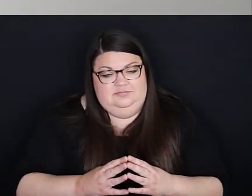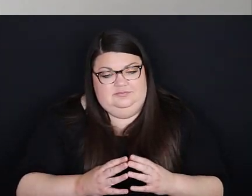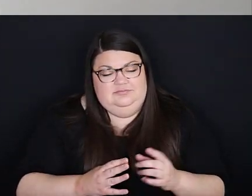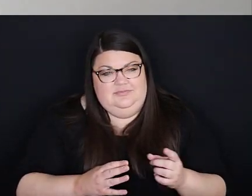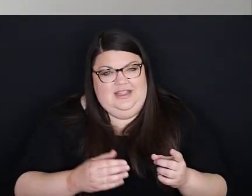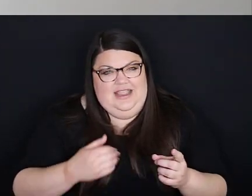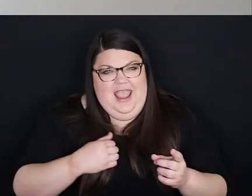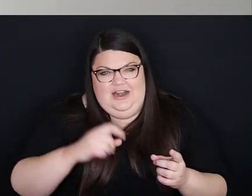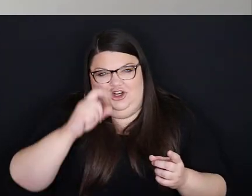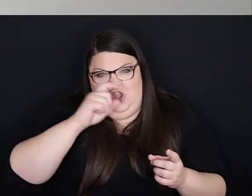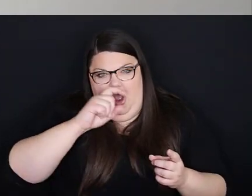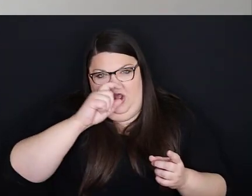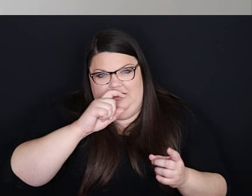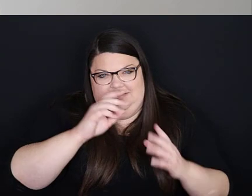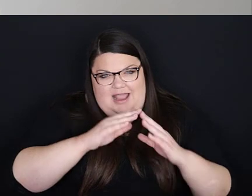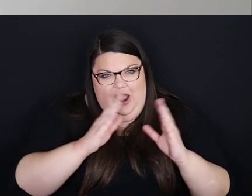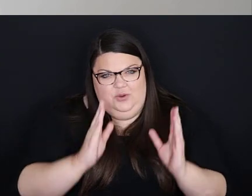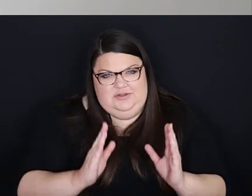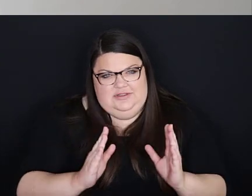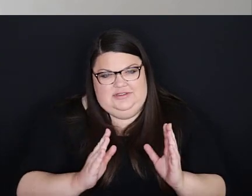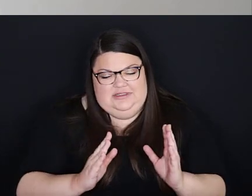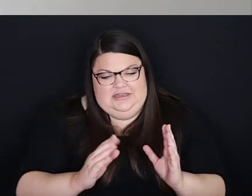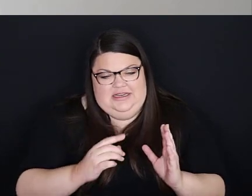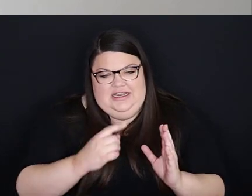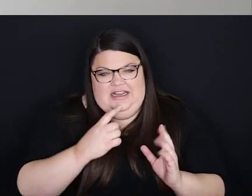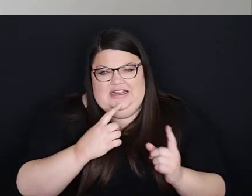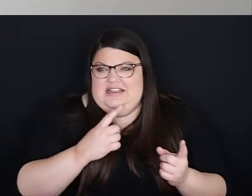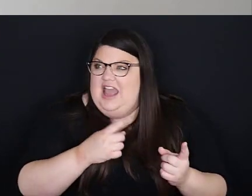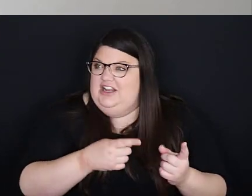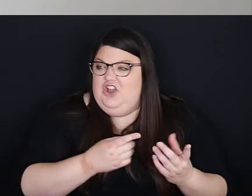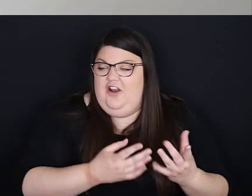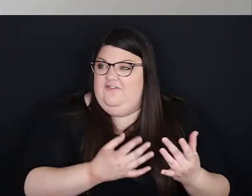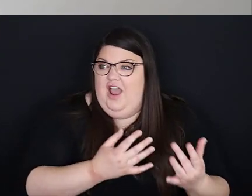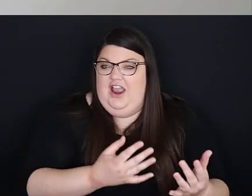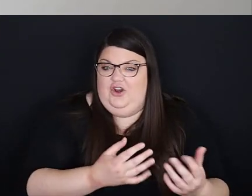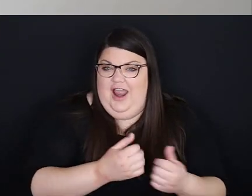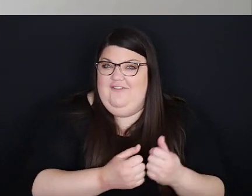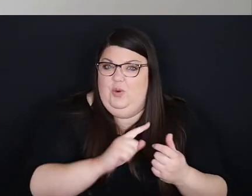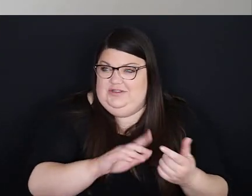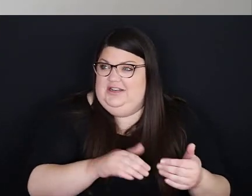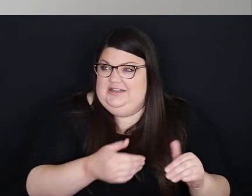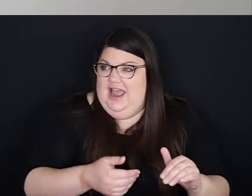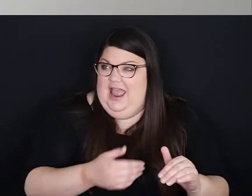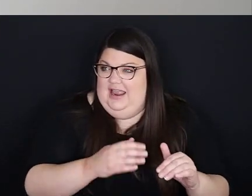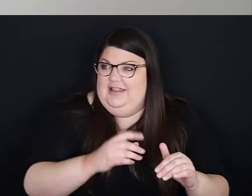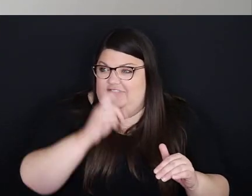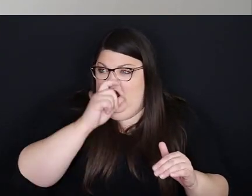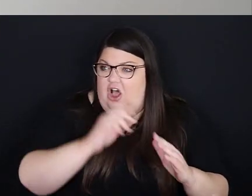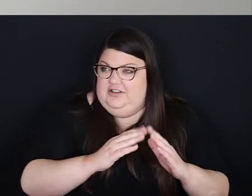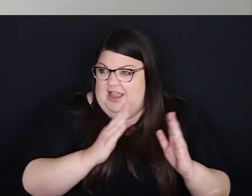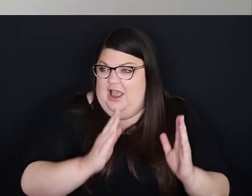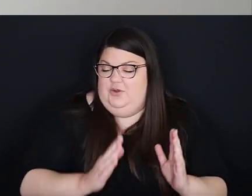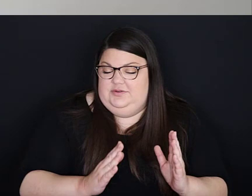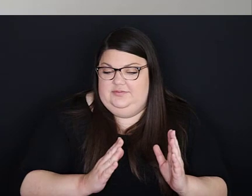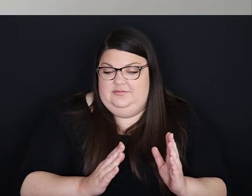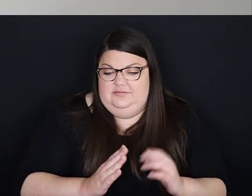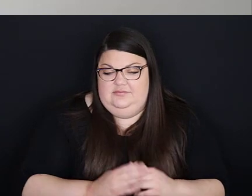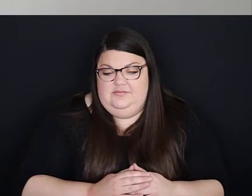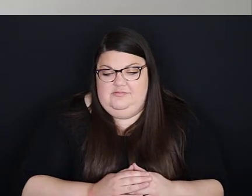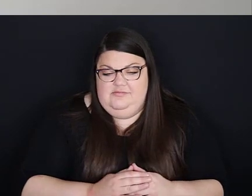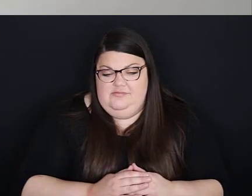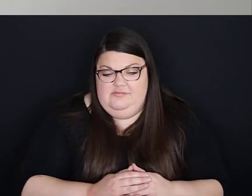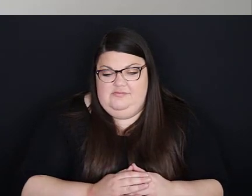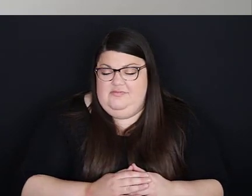he had a doll's house, and he said, "It's on fire, and everybody's gonna die." And he says,